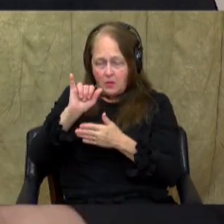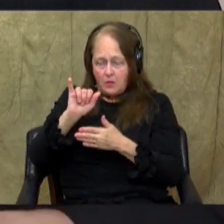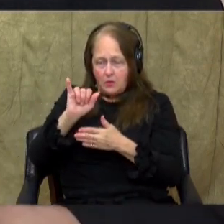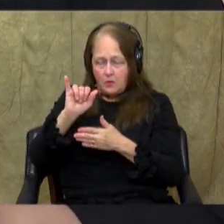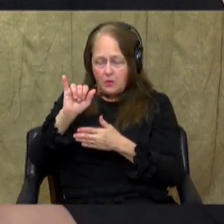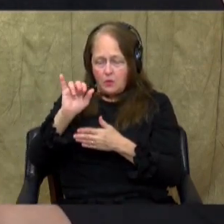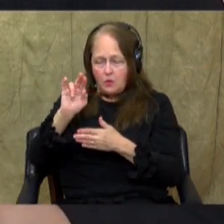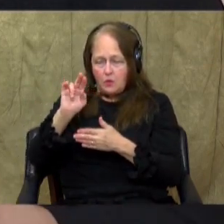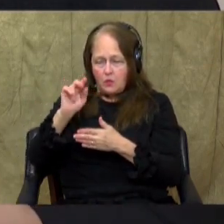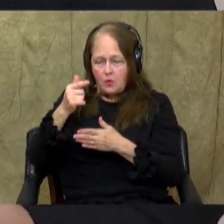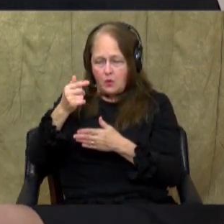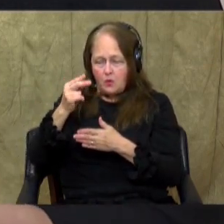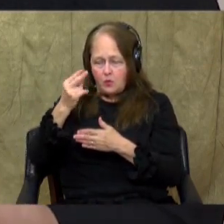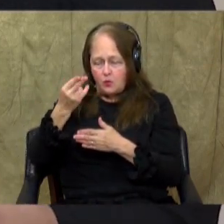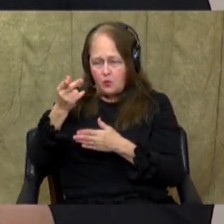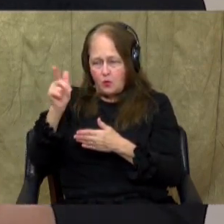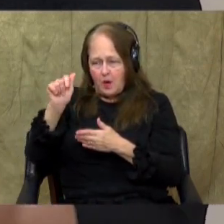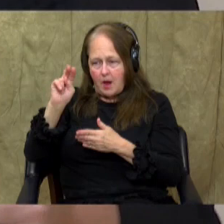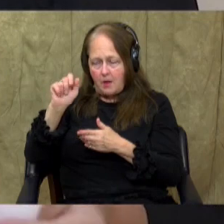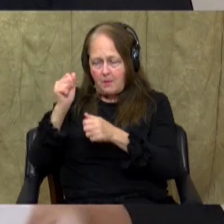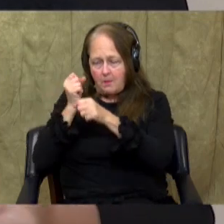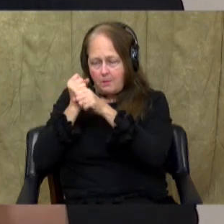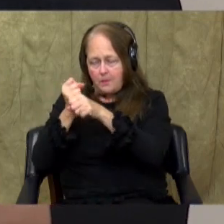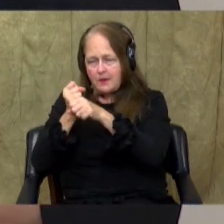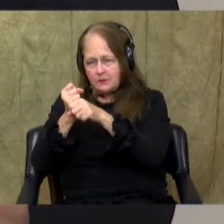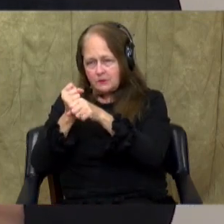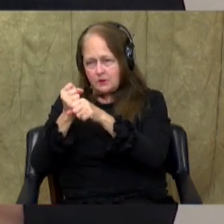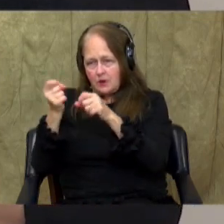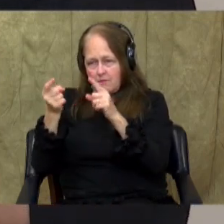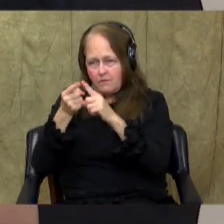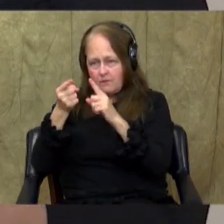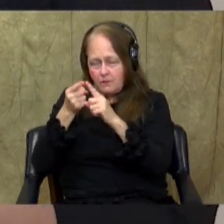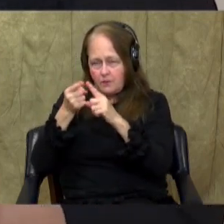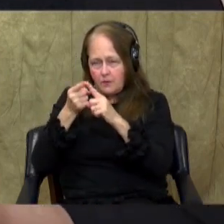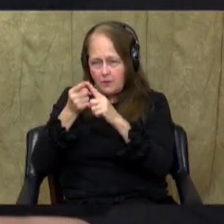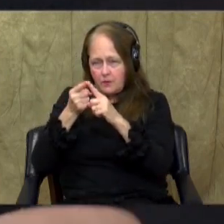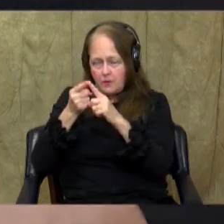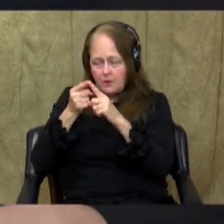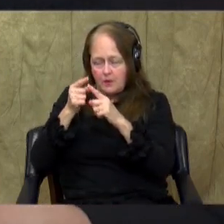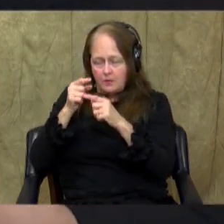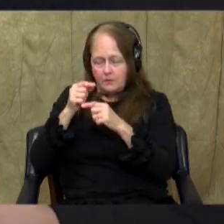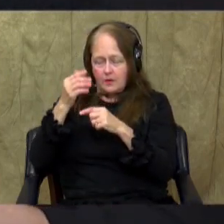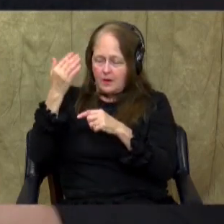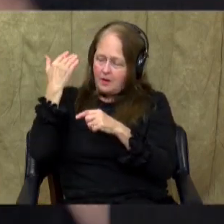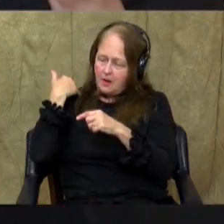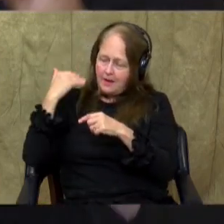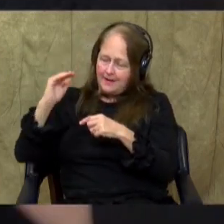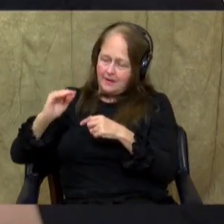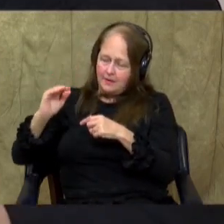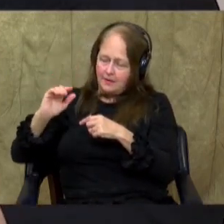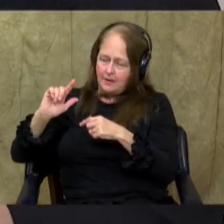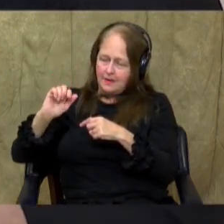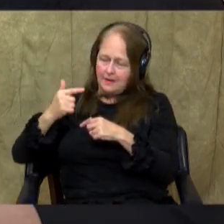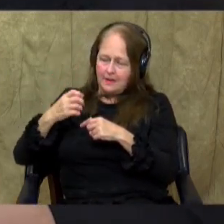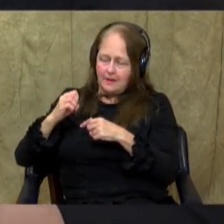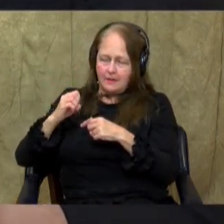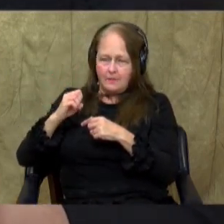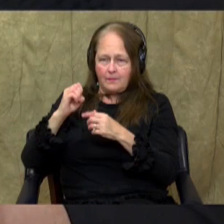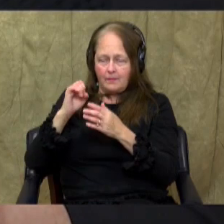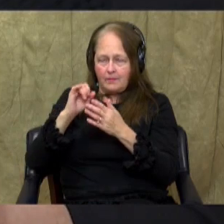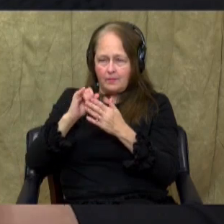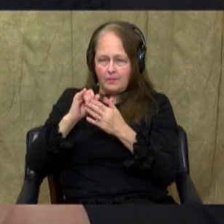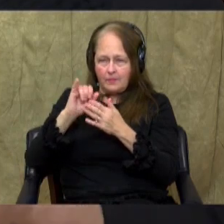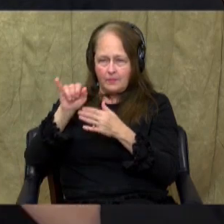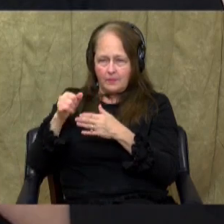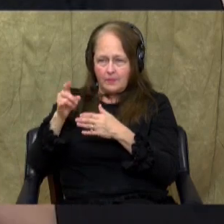Little League baseball team comes to mind because they played in their first Little League World Series a few years ago, and I remember that. And then I'll sum it up